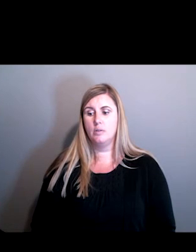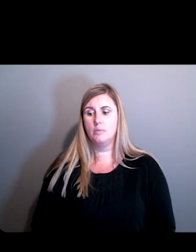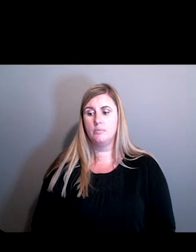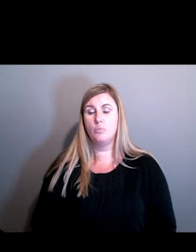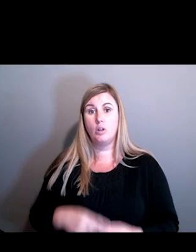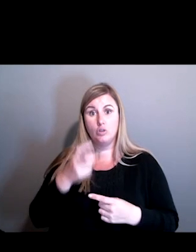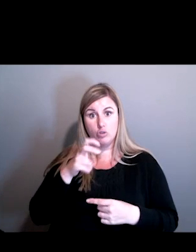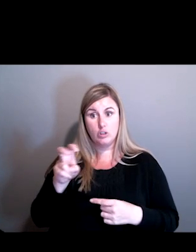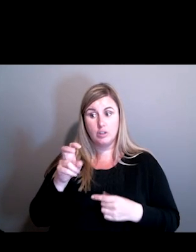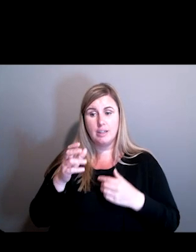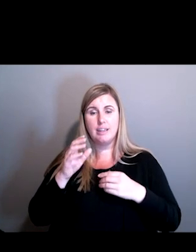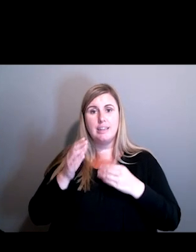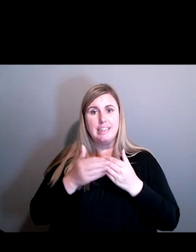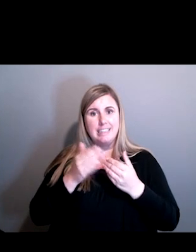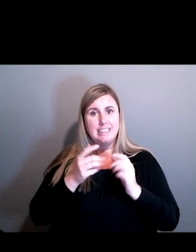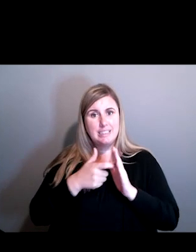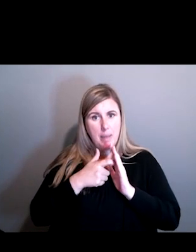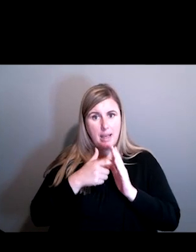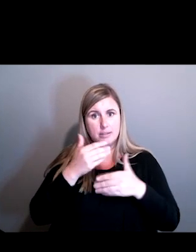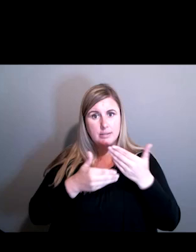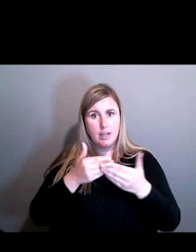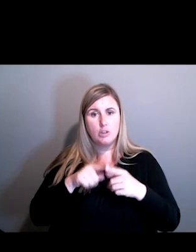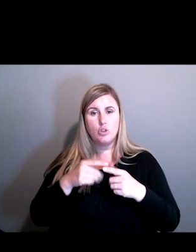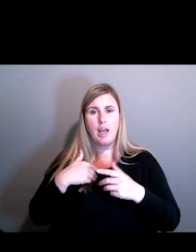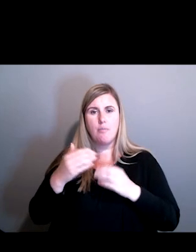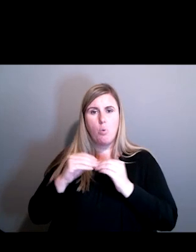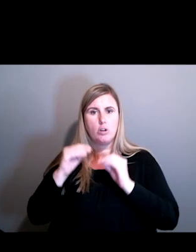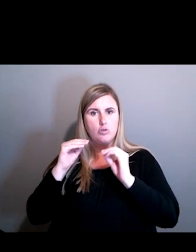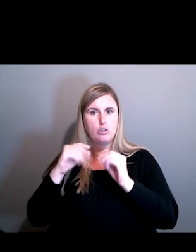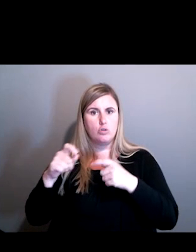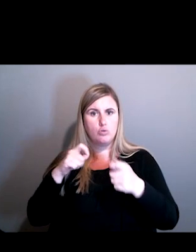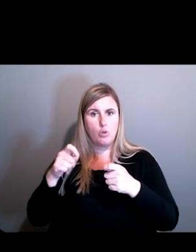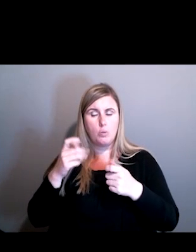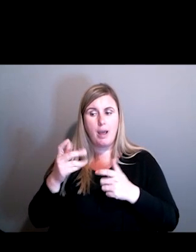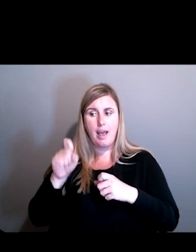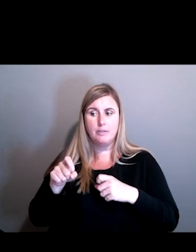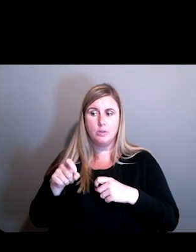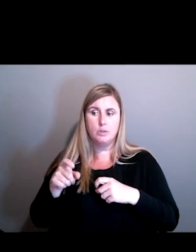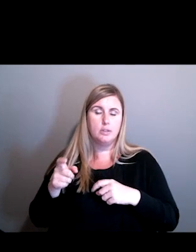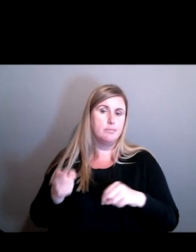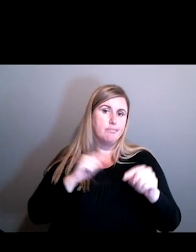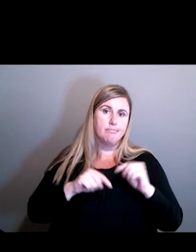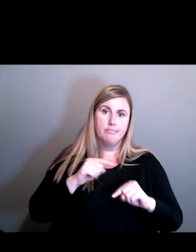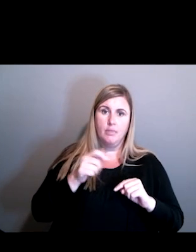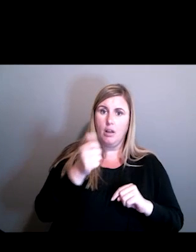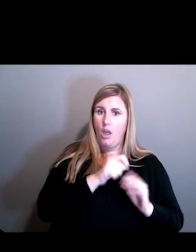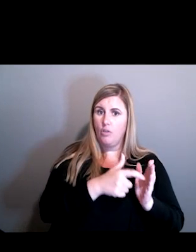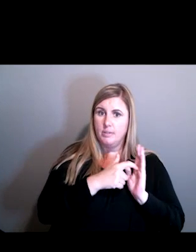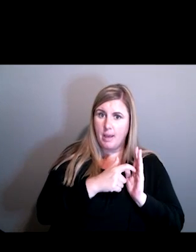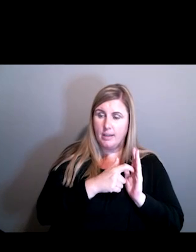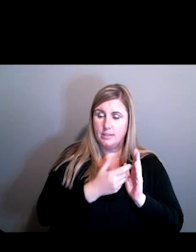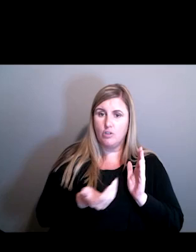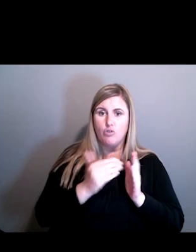to place the easy demands until you gain instructional control. So you might have to go to some other demands and